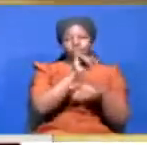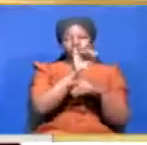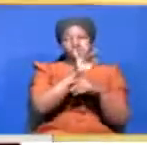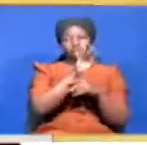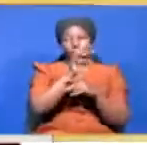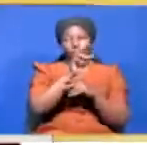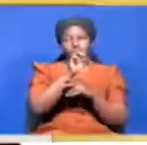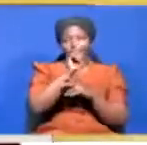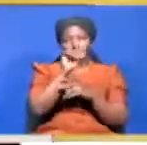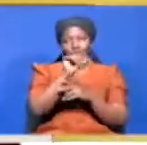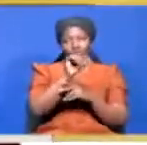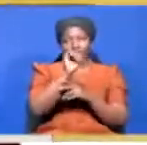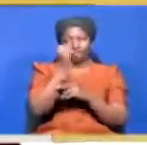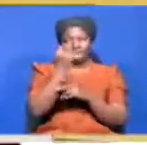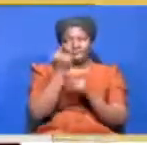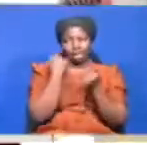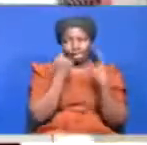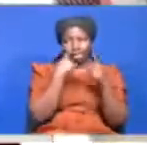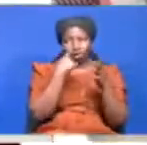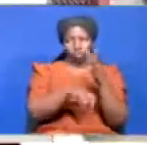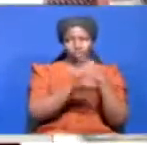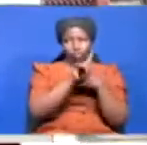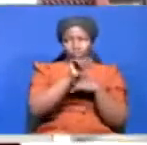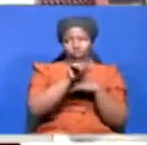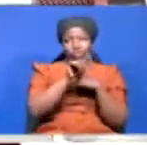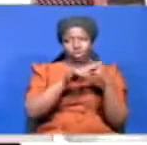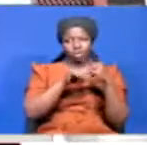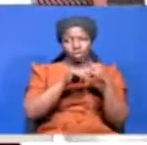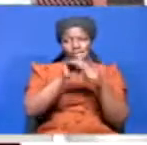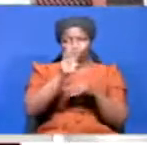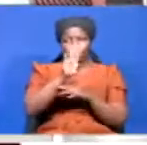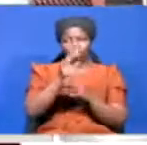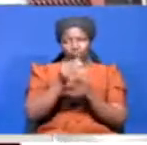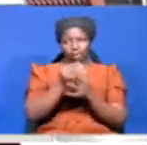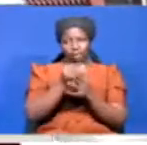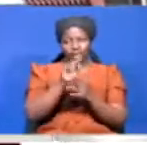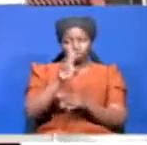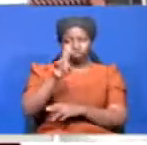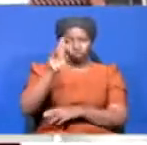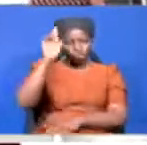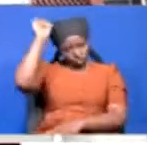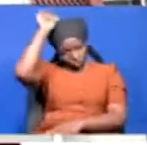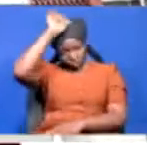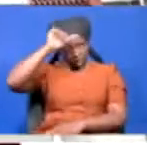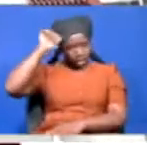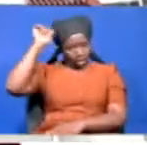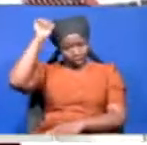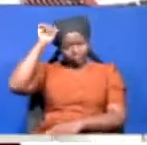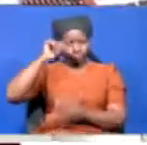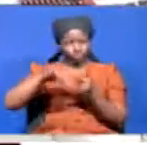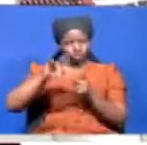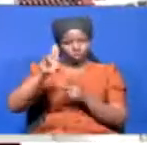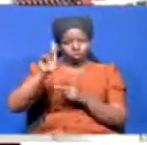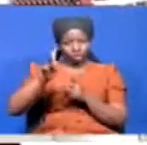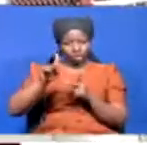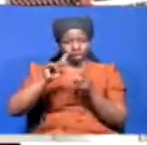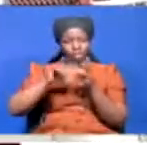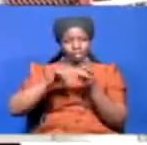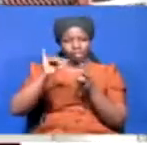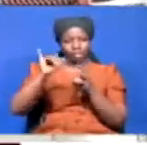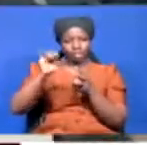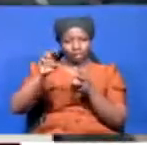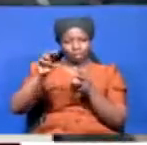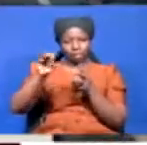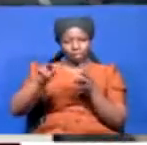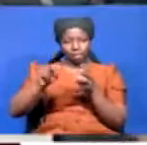tea worth 1.6 billion shillings. The United Arab Emirates, the United Kingdom, Yemen, Russia, and